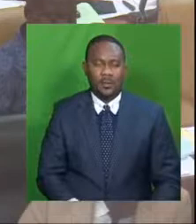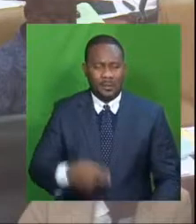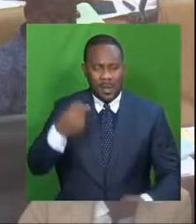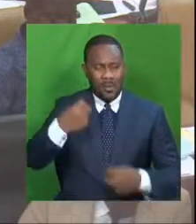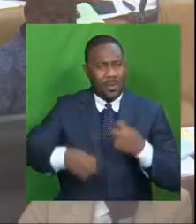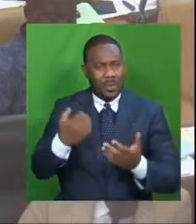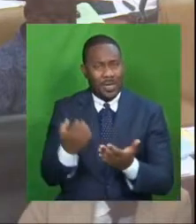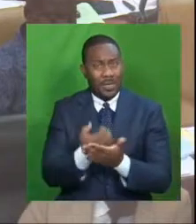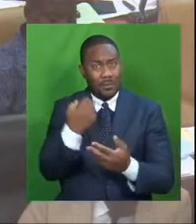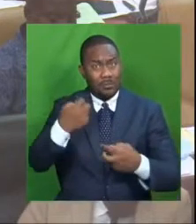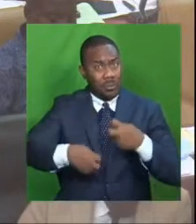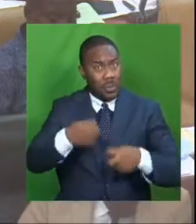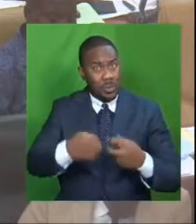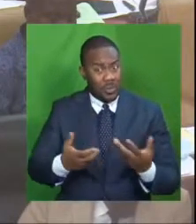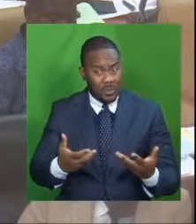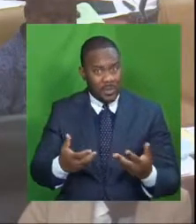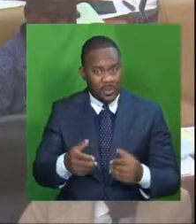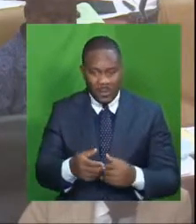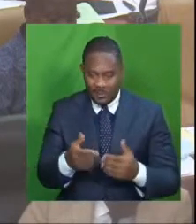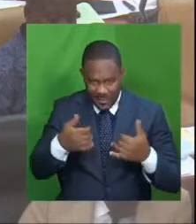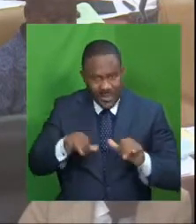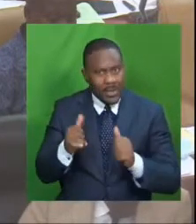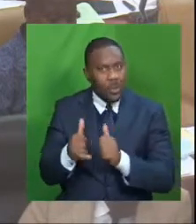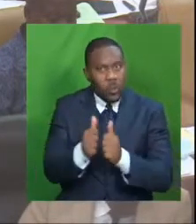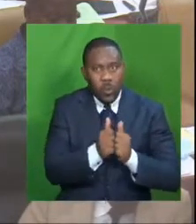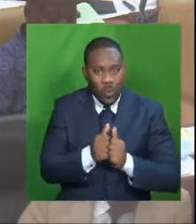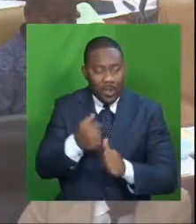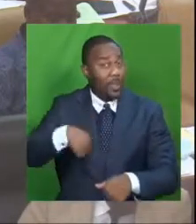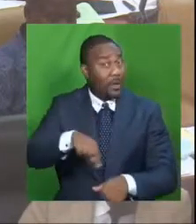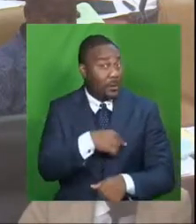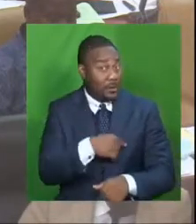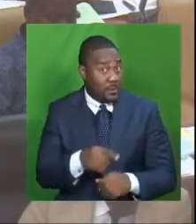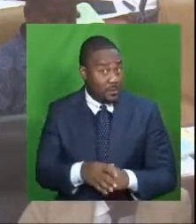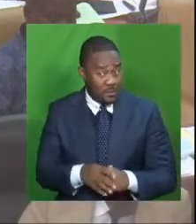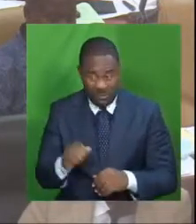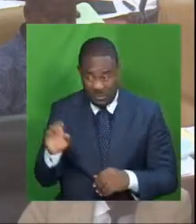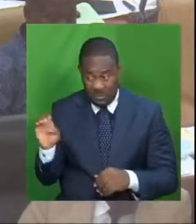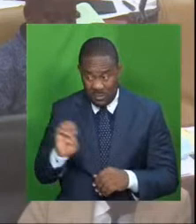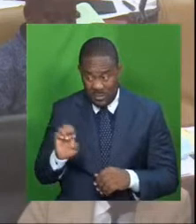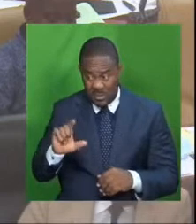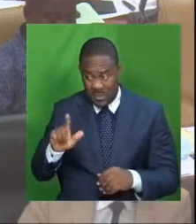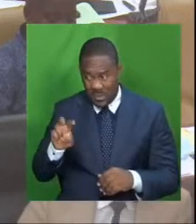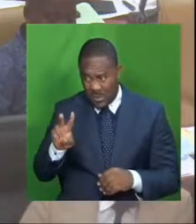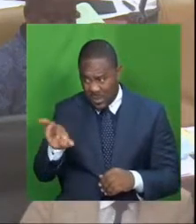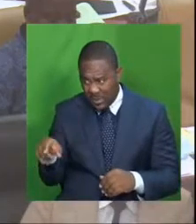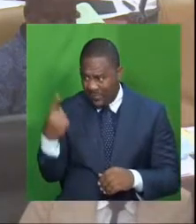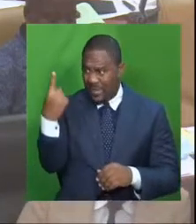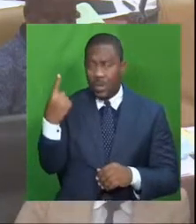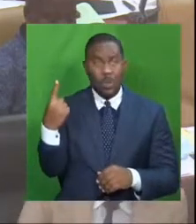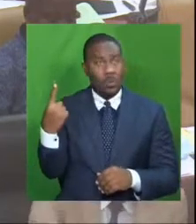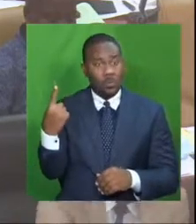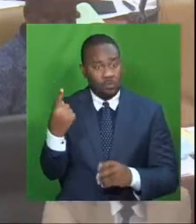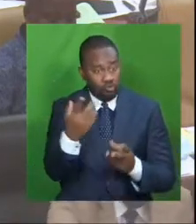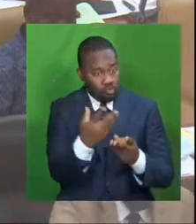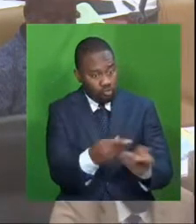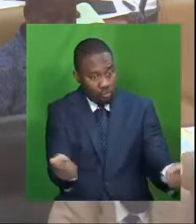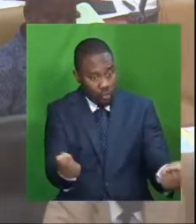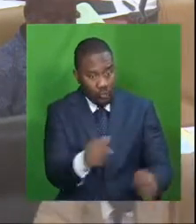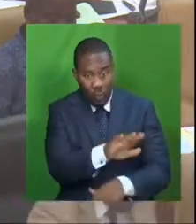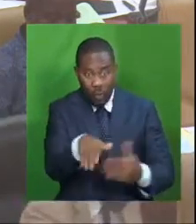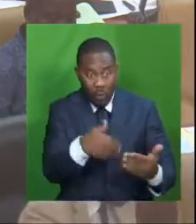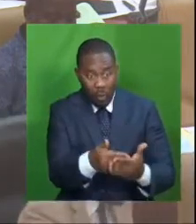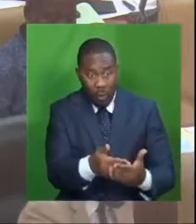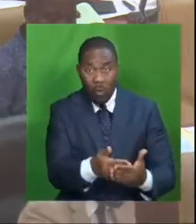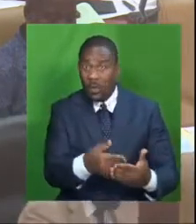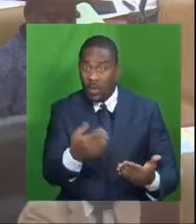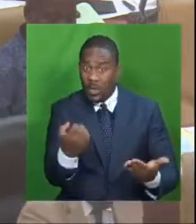become an endemic sickness, and I believe that this e-levy alone cannot cure the sickness. I